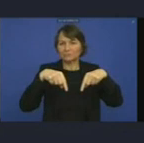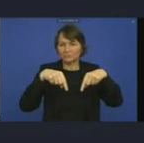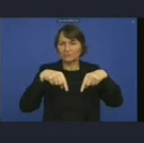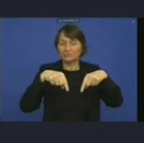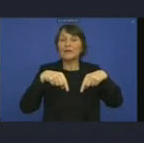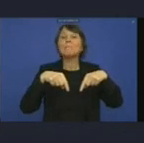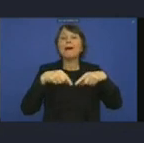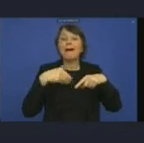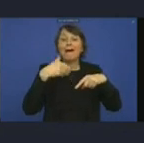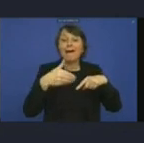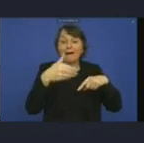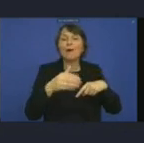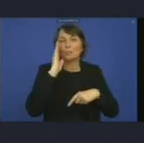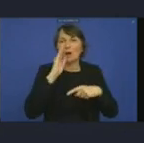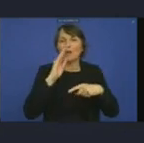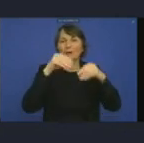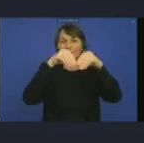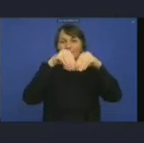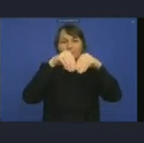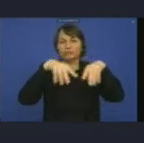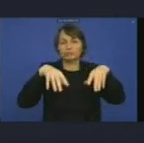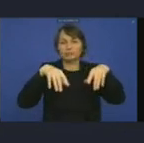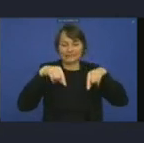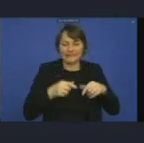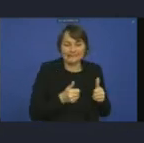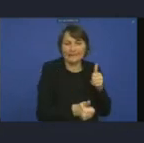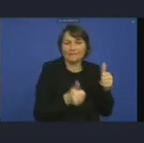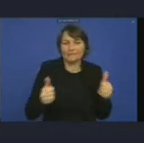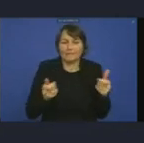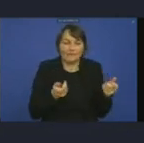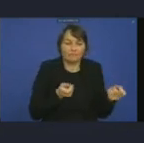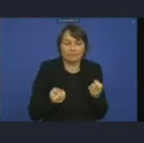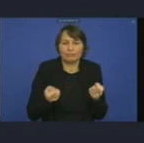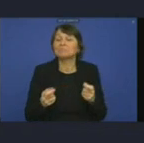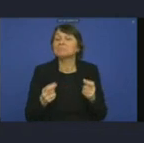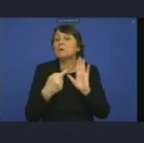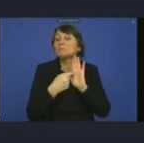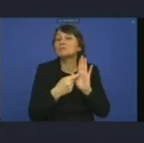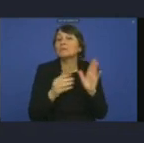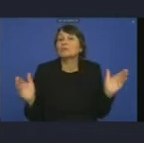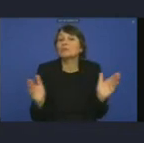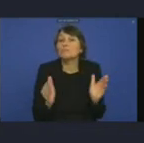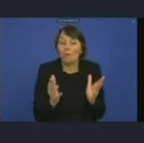Concerning the small scale partnerships, let's say no decision is taken